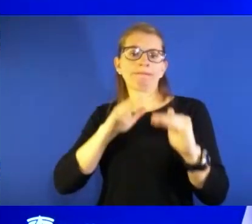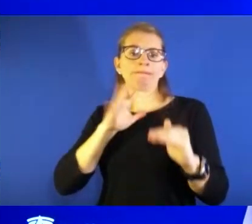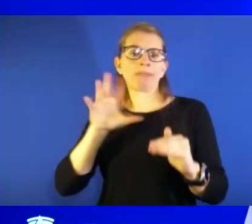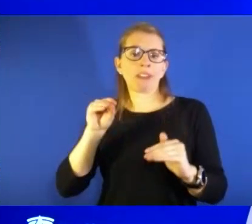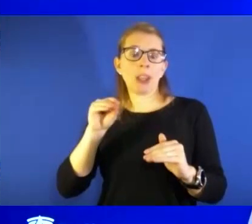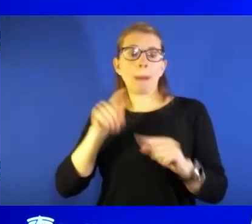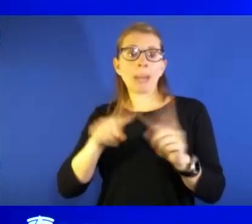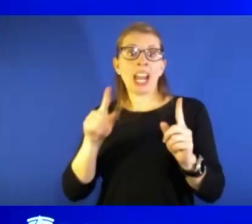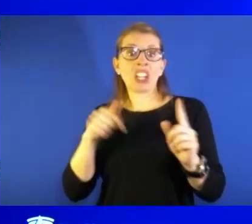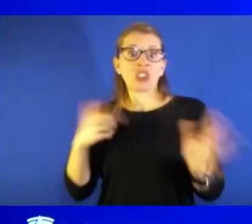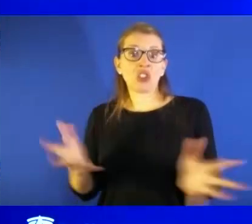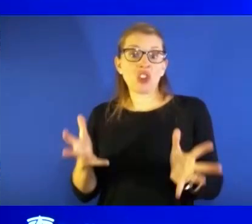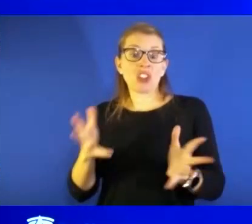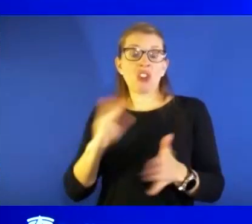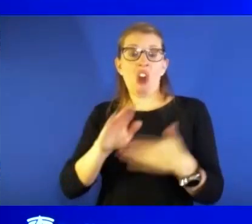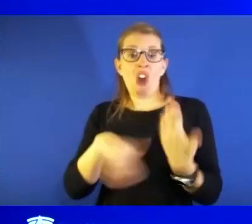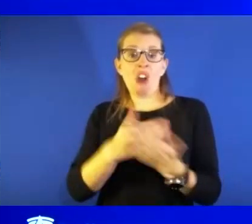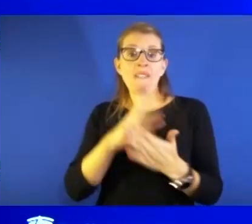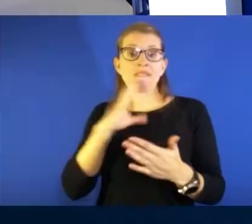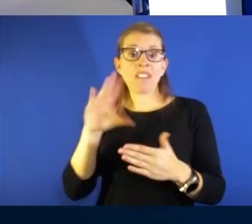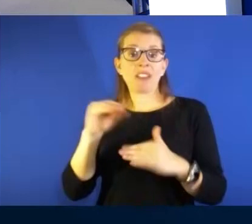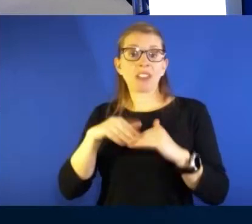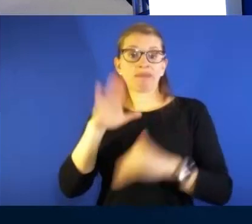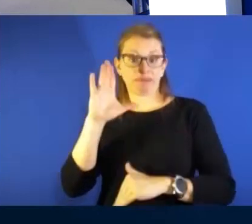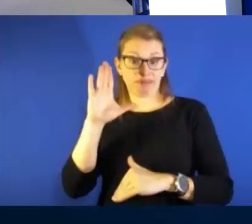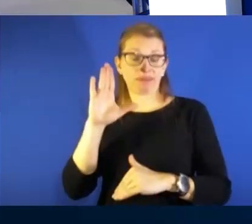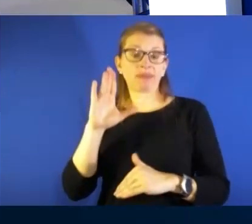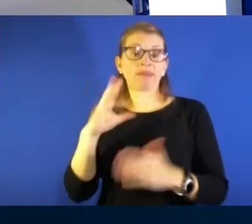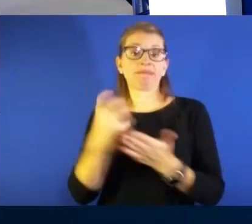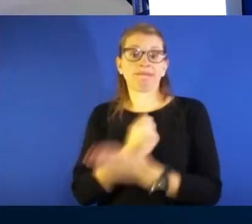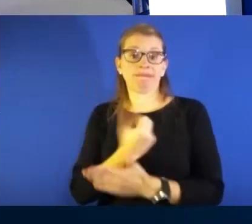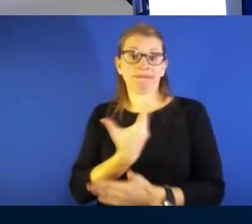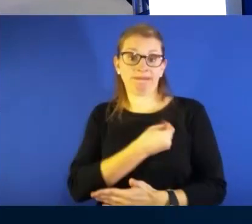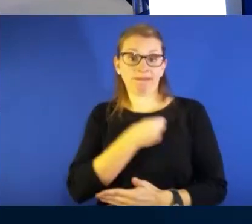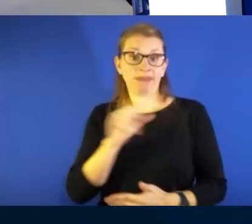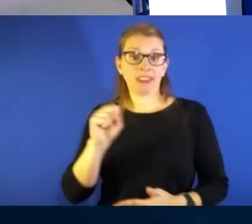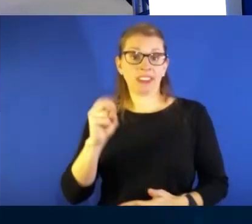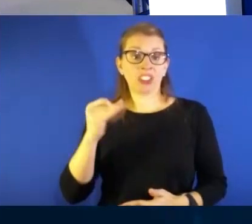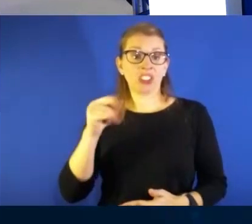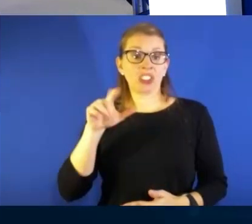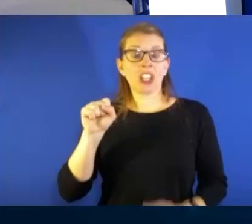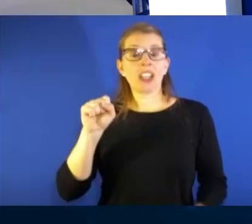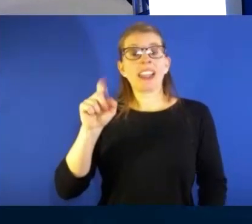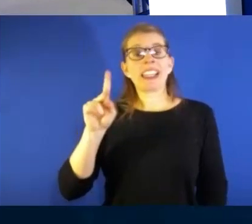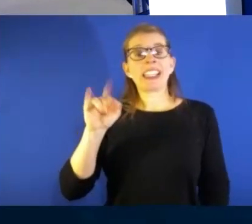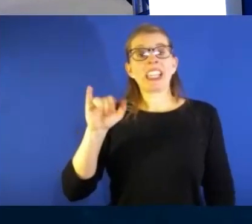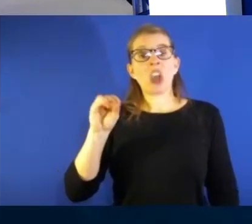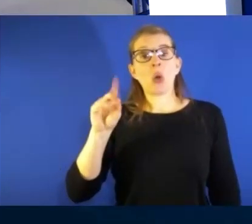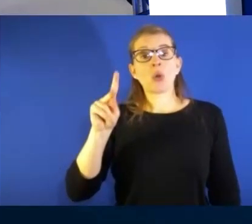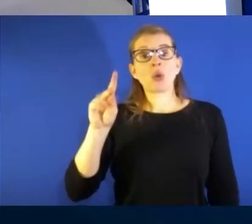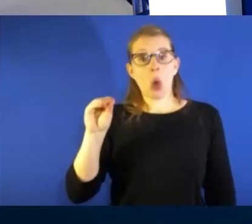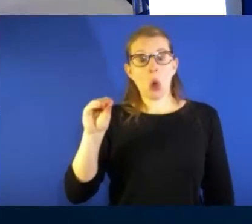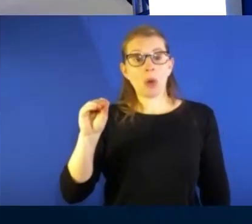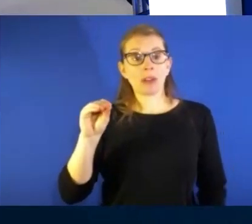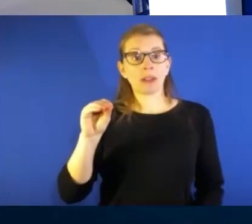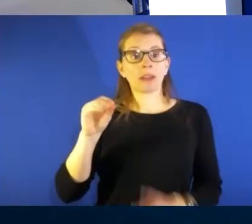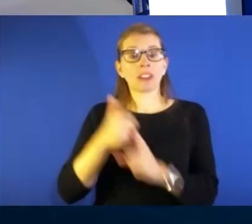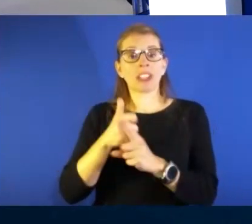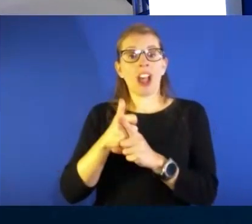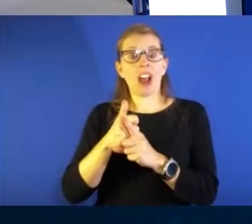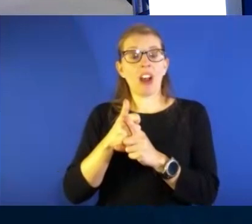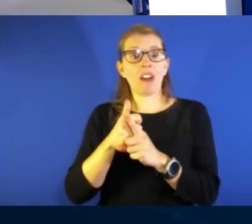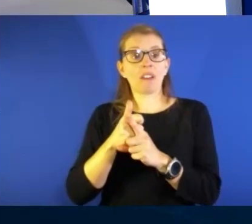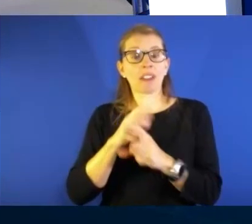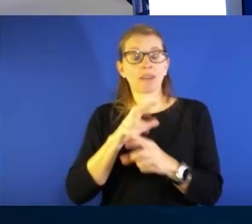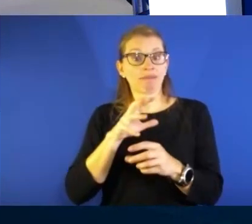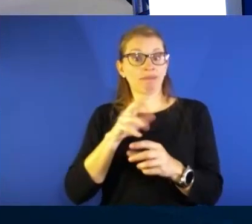50 and up to go ahead and get their shingles vaccine. Okay, I have to say hi to Kyoko, who's joining us from Kenya. Yeah. And it's evening time, so